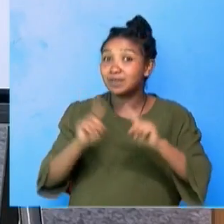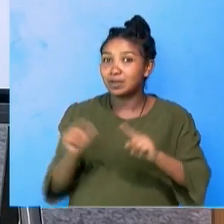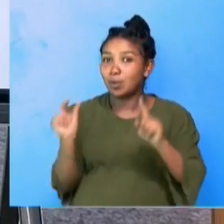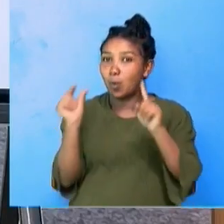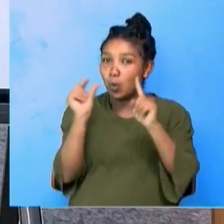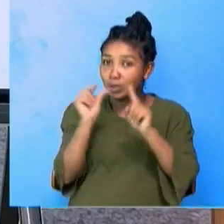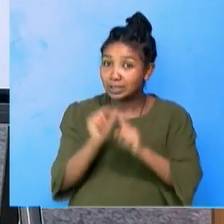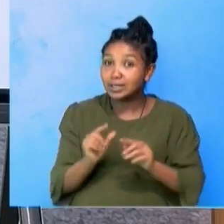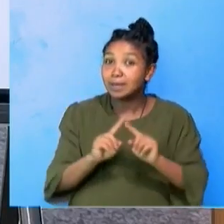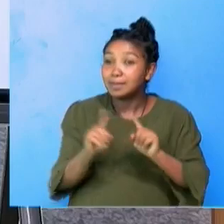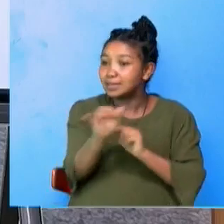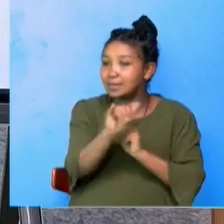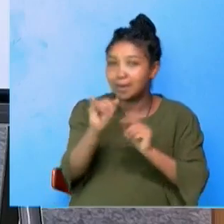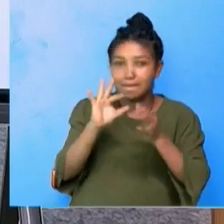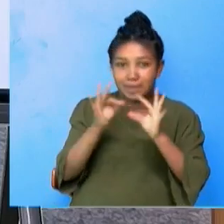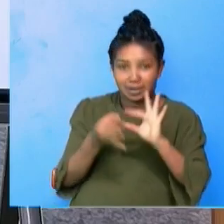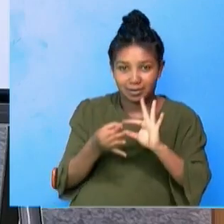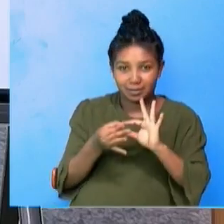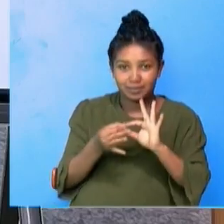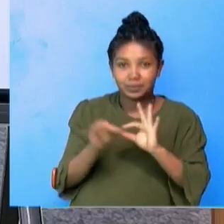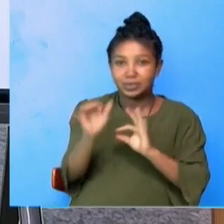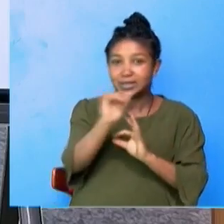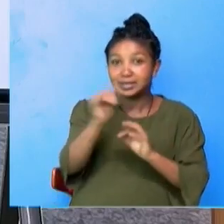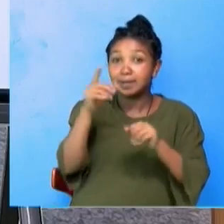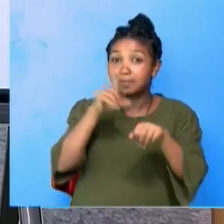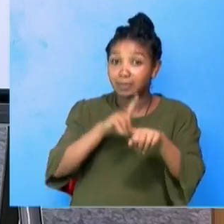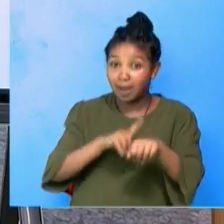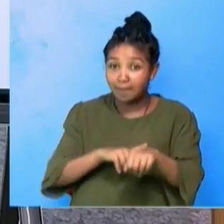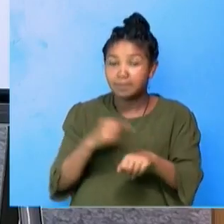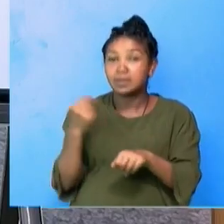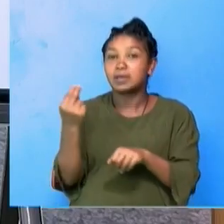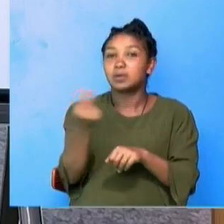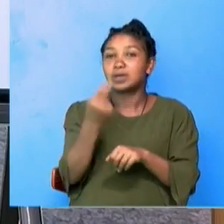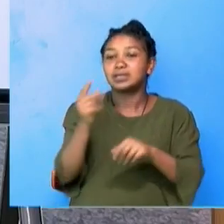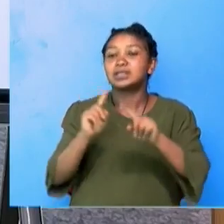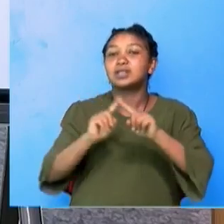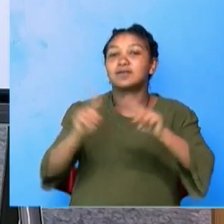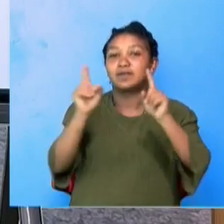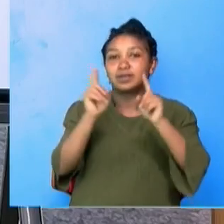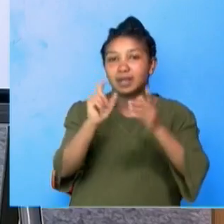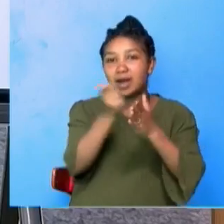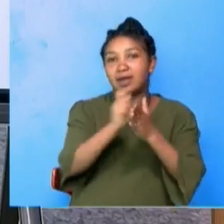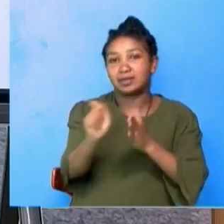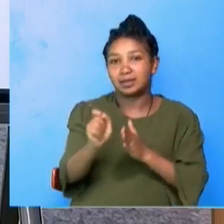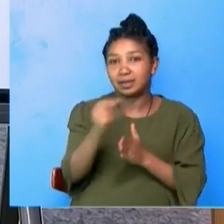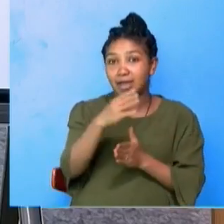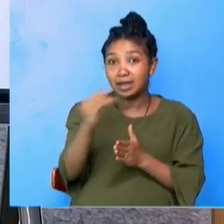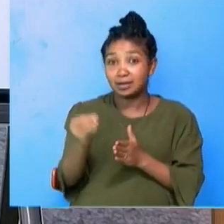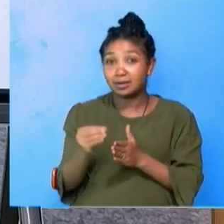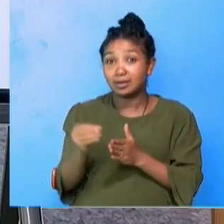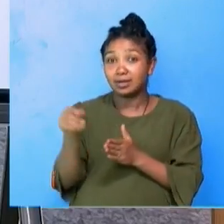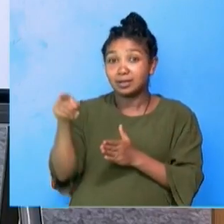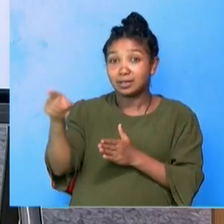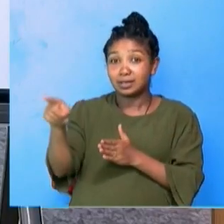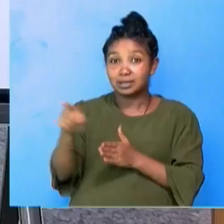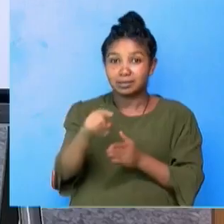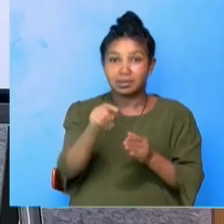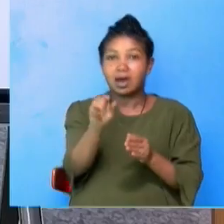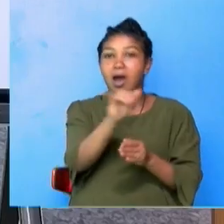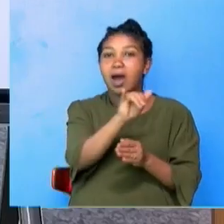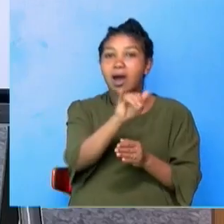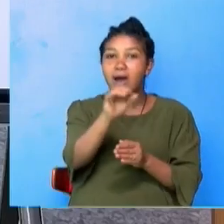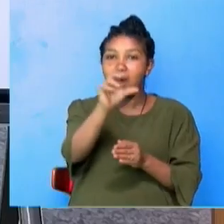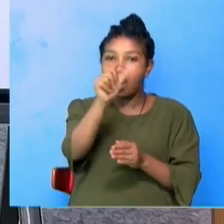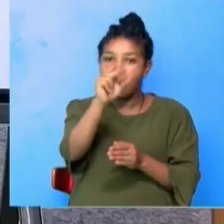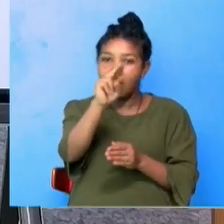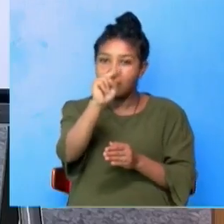words, but the same meaning at the same time we can use in different writing. And also, when we come to antonym meanings,